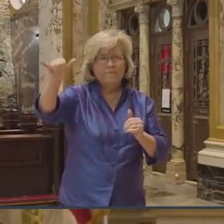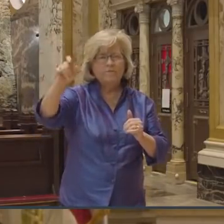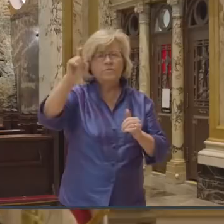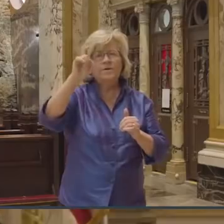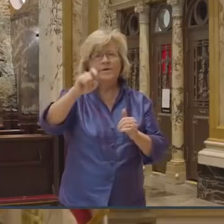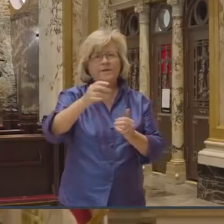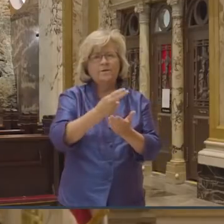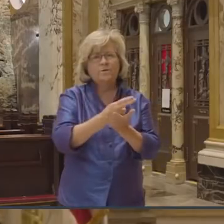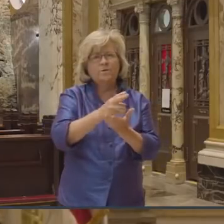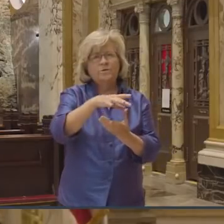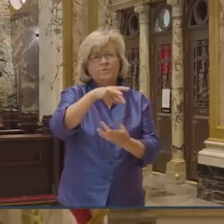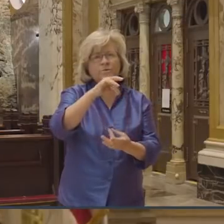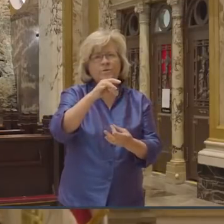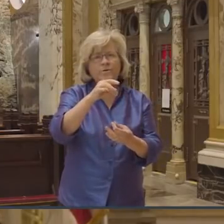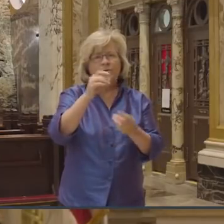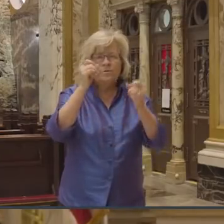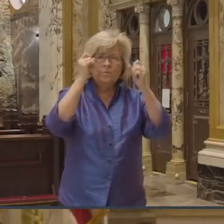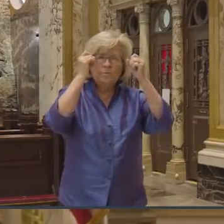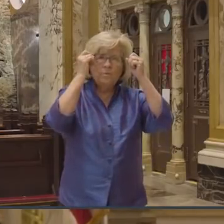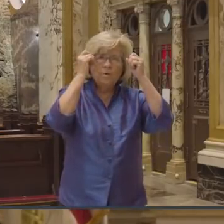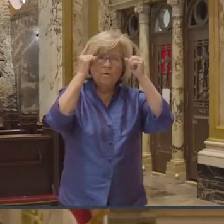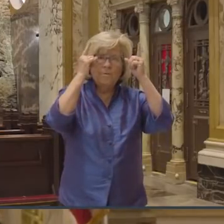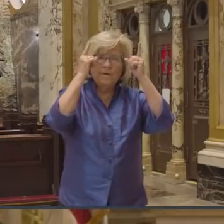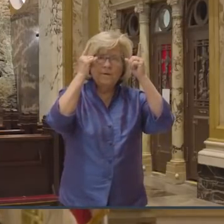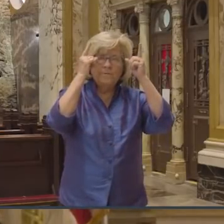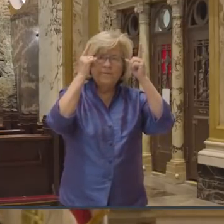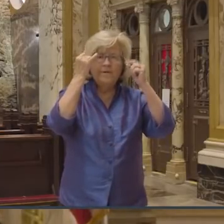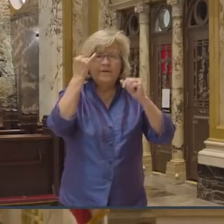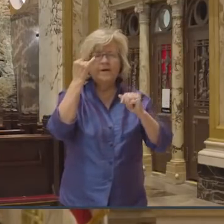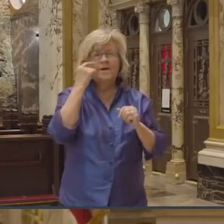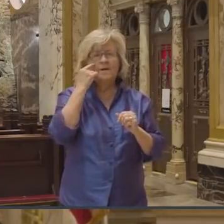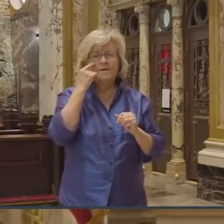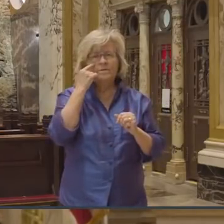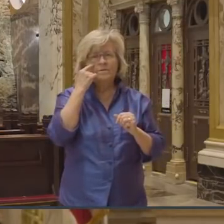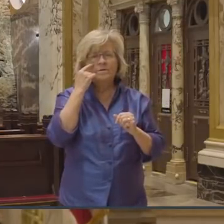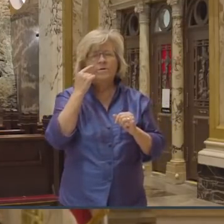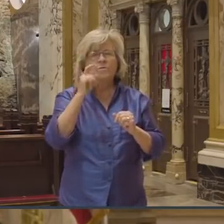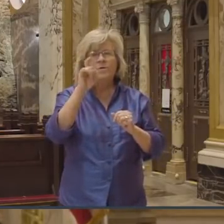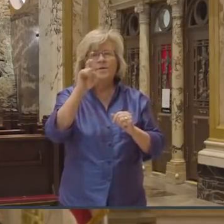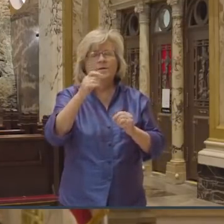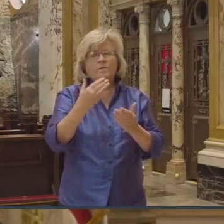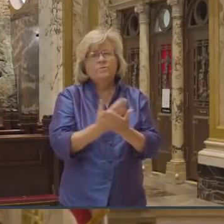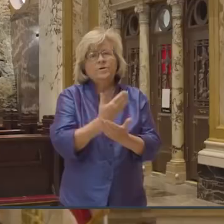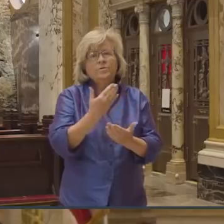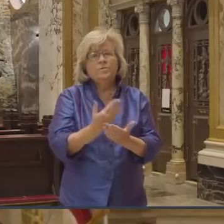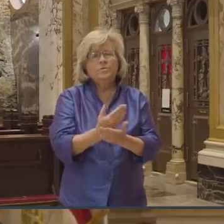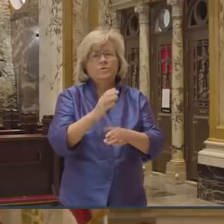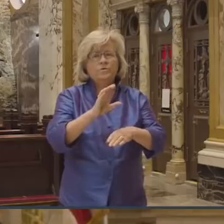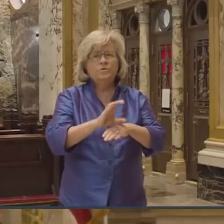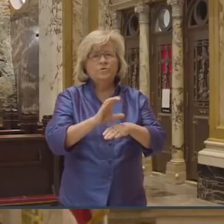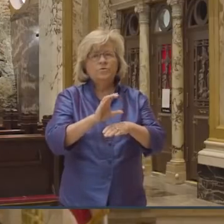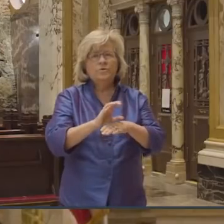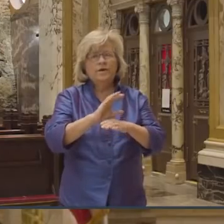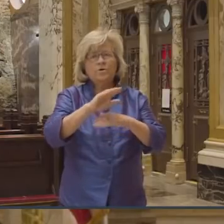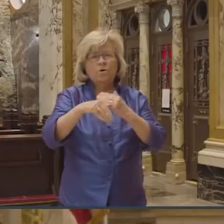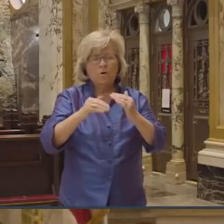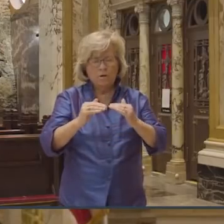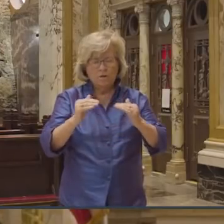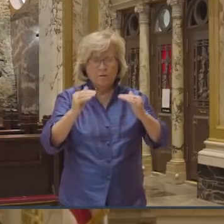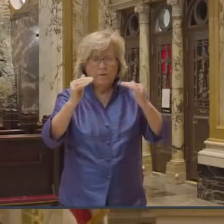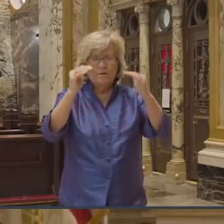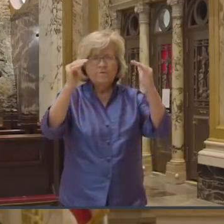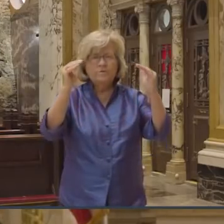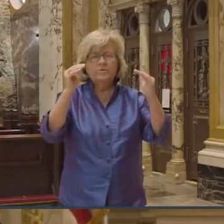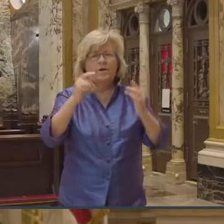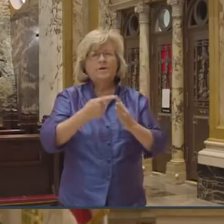open wide the doors of the church. We need renewal in the church at every level, and